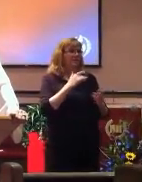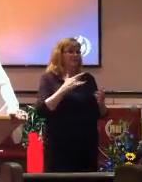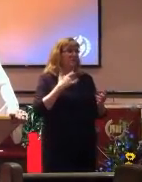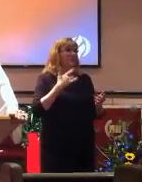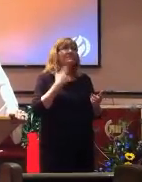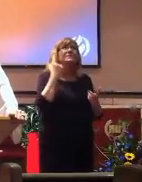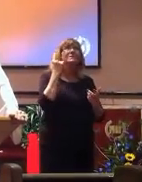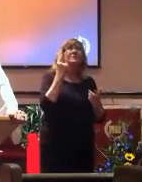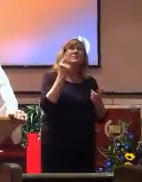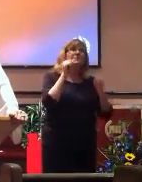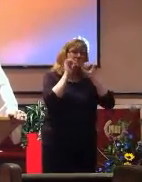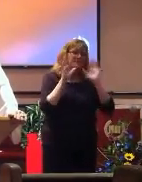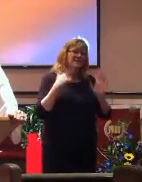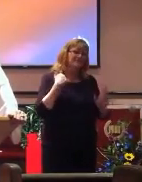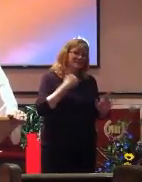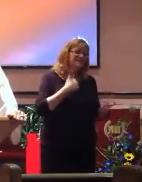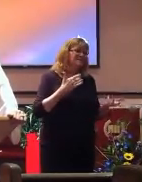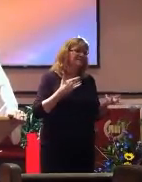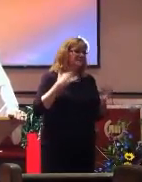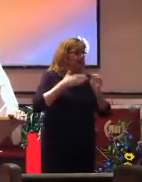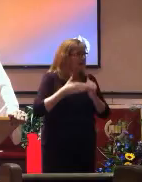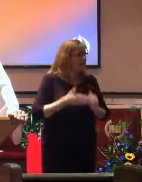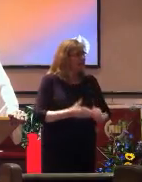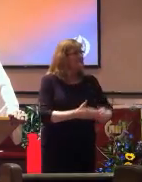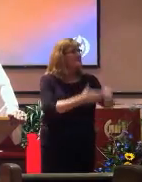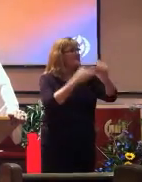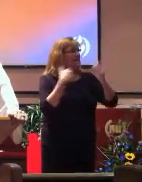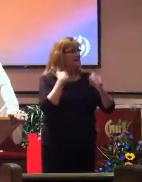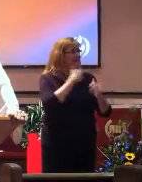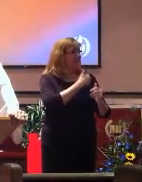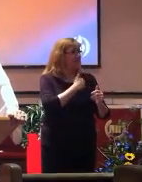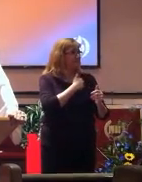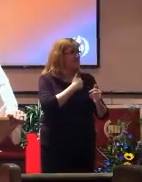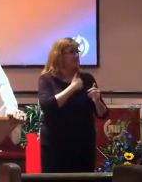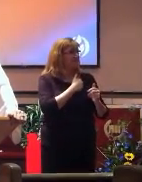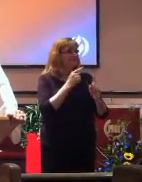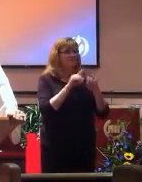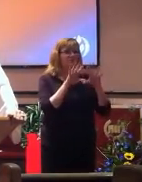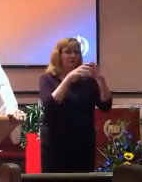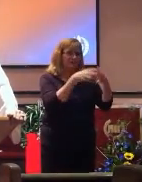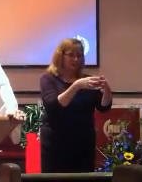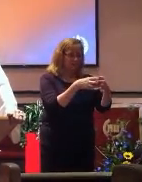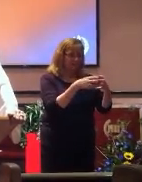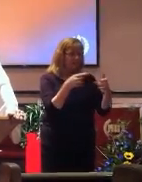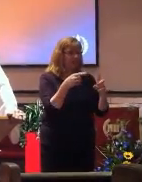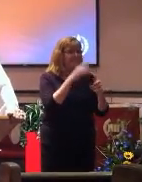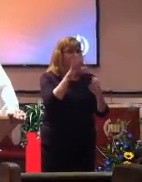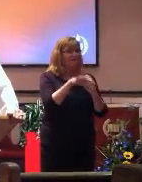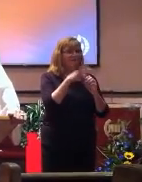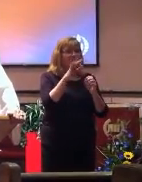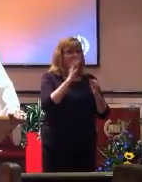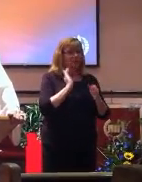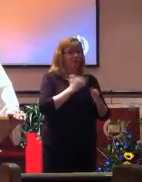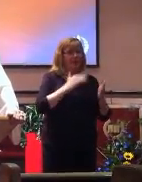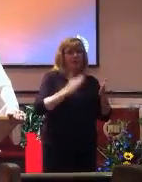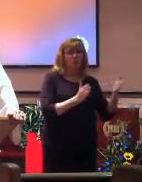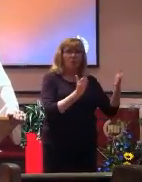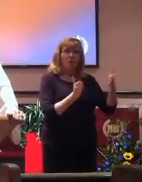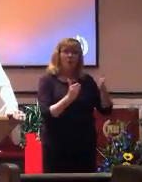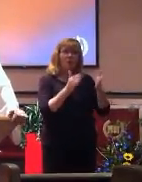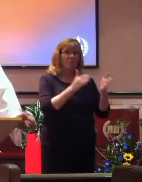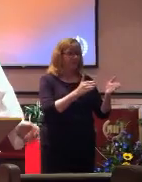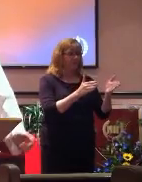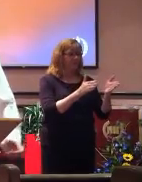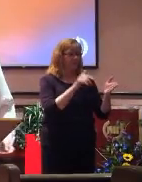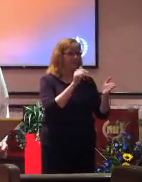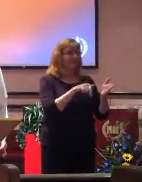absence. Lead us into exile until we find on that road, on the road is where